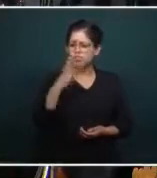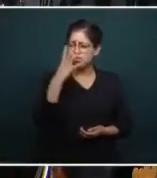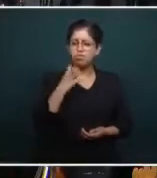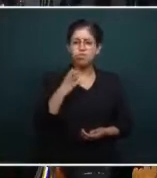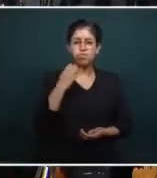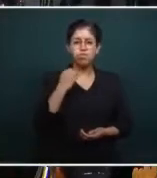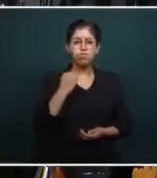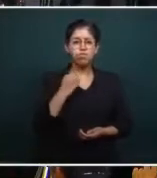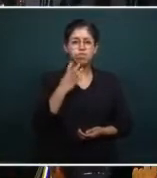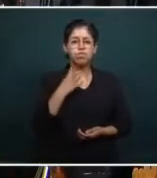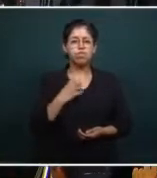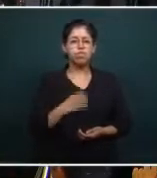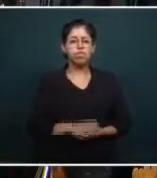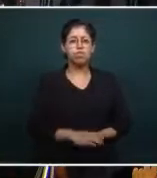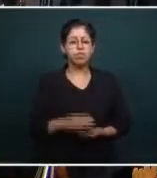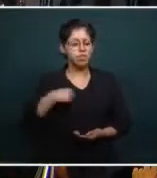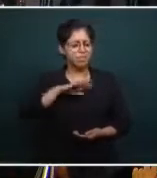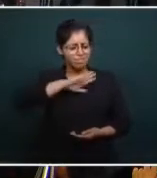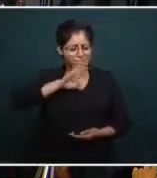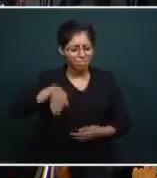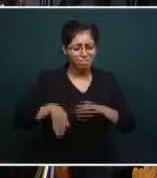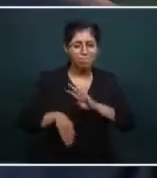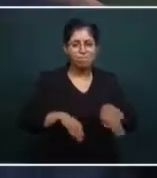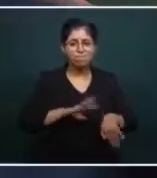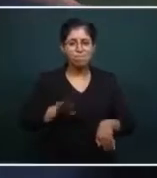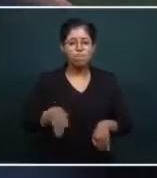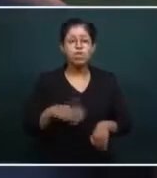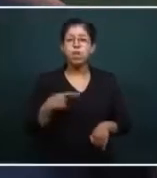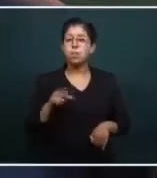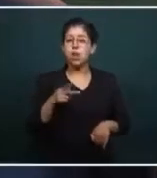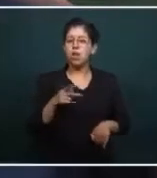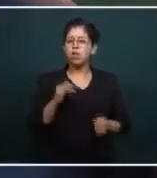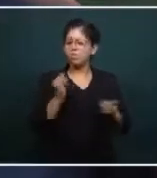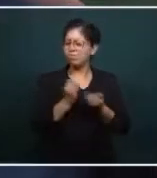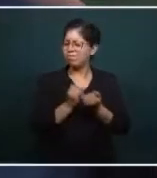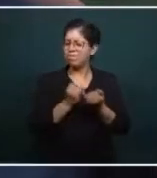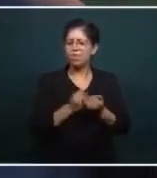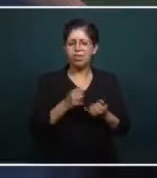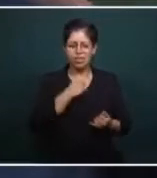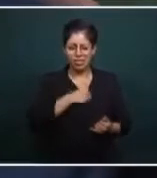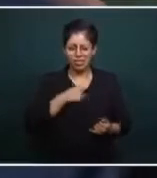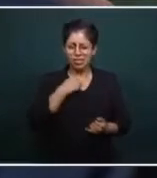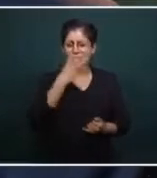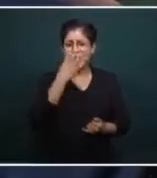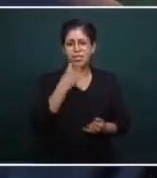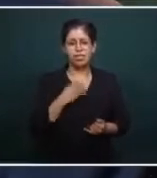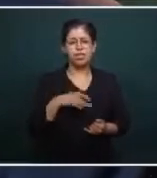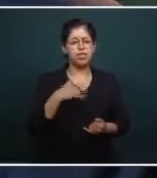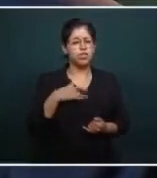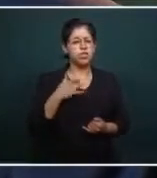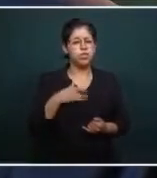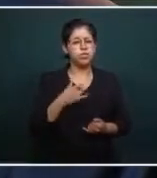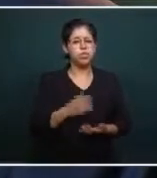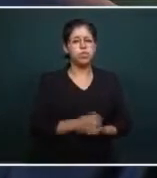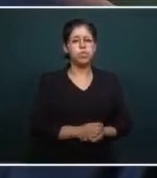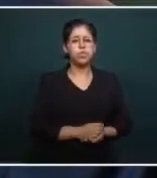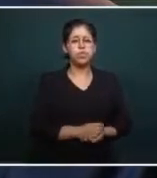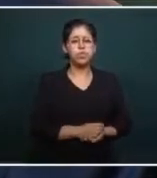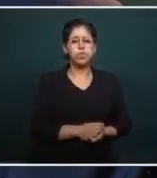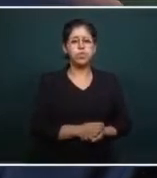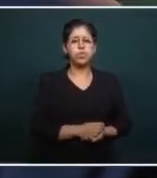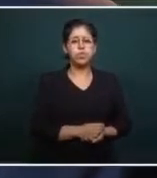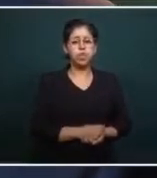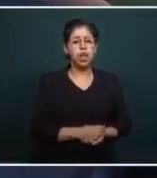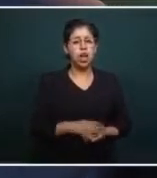our people, our dead, are very pero también nos duele important to us, que pierdan la but vida also it is sad for us that seres